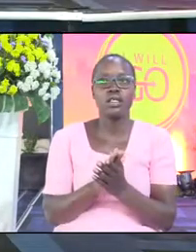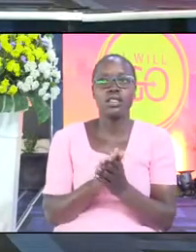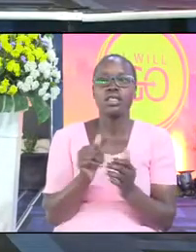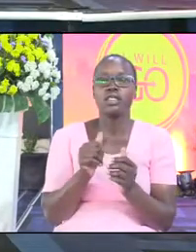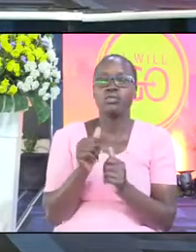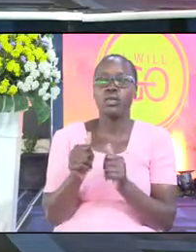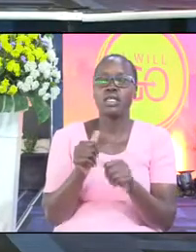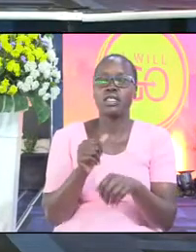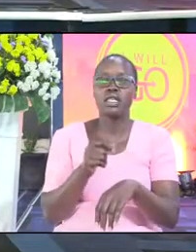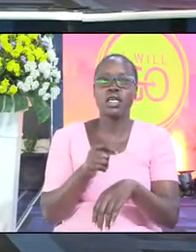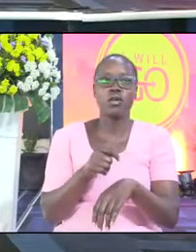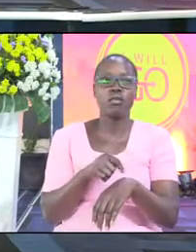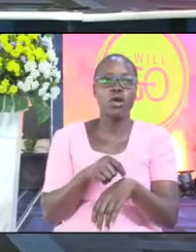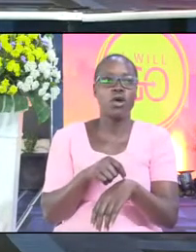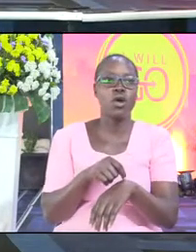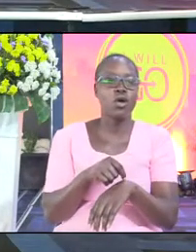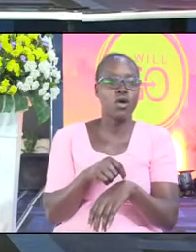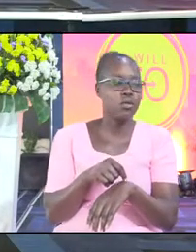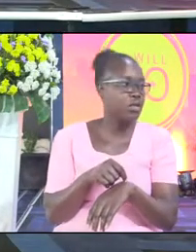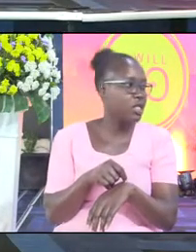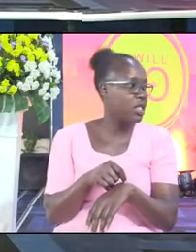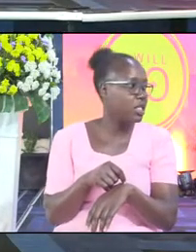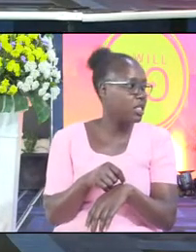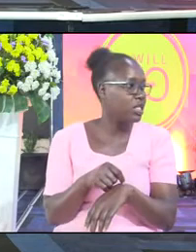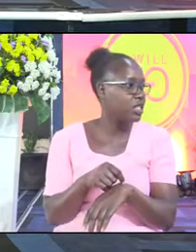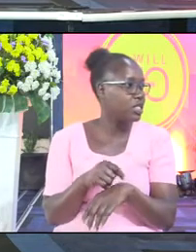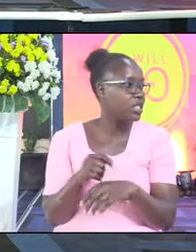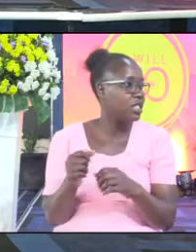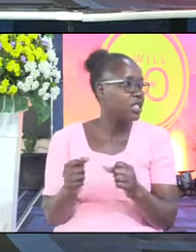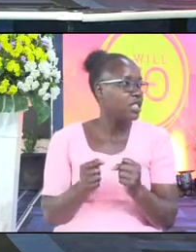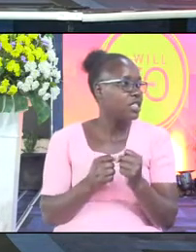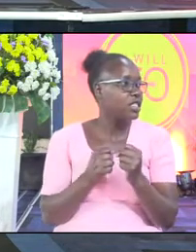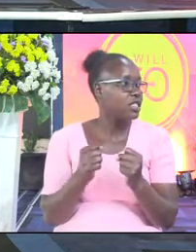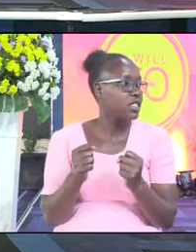and with each passing moment,